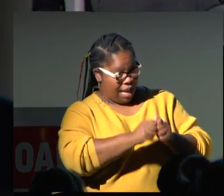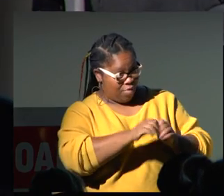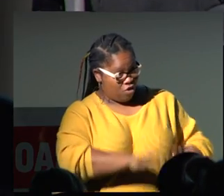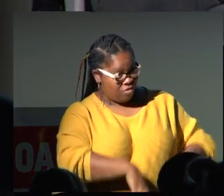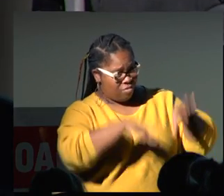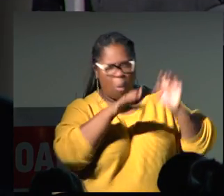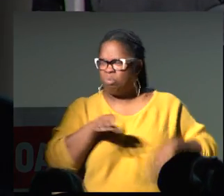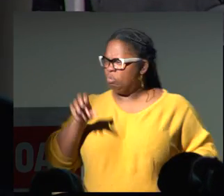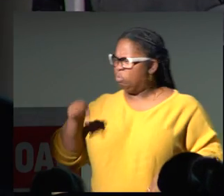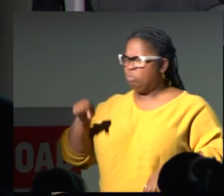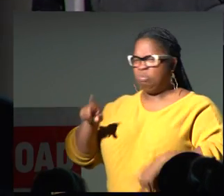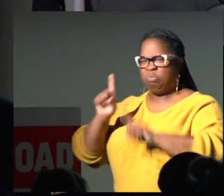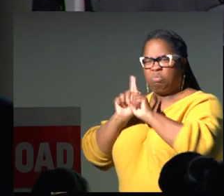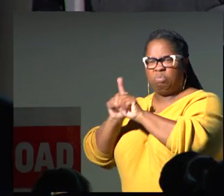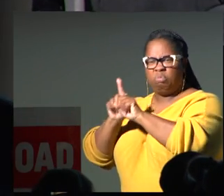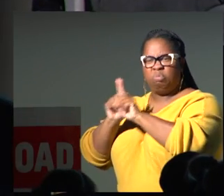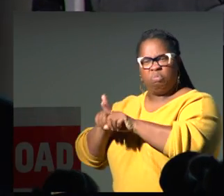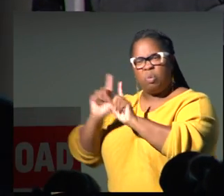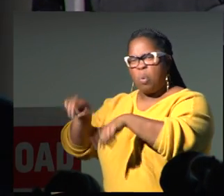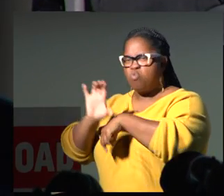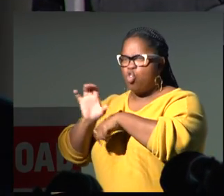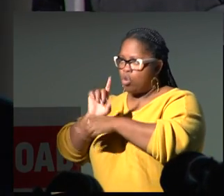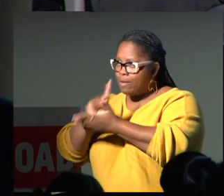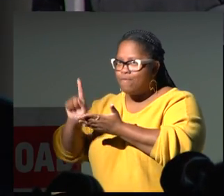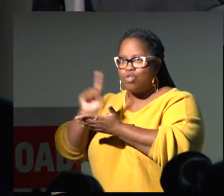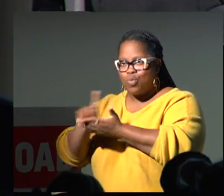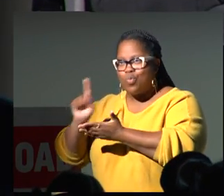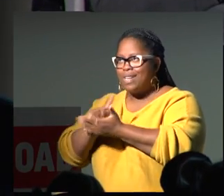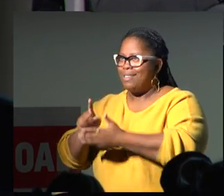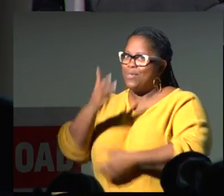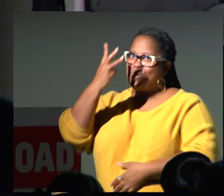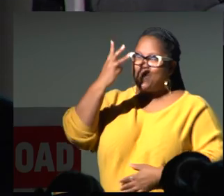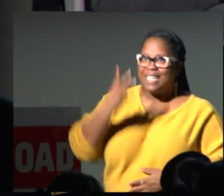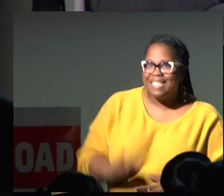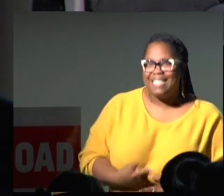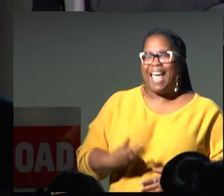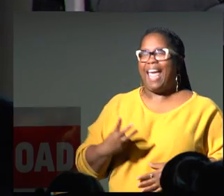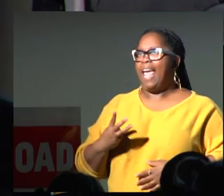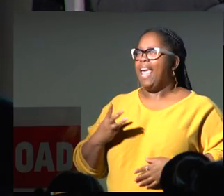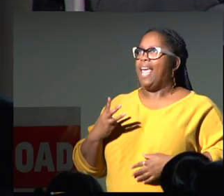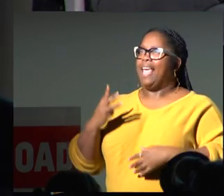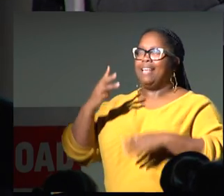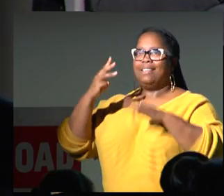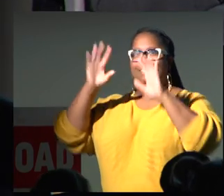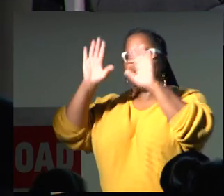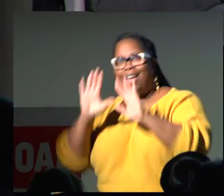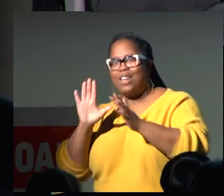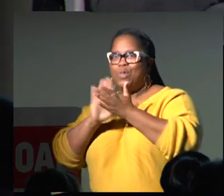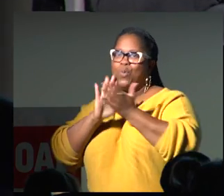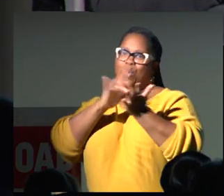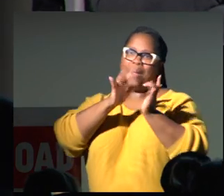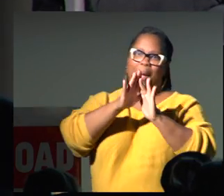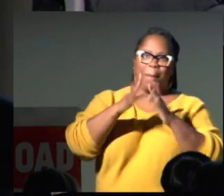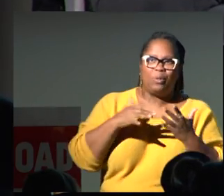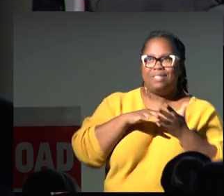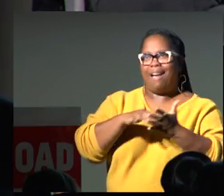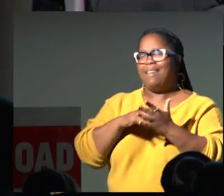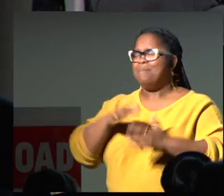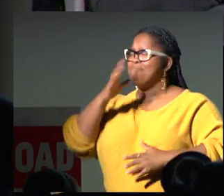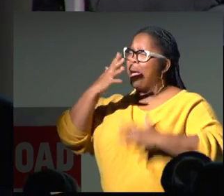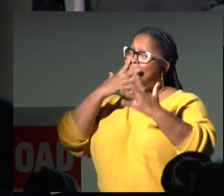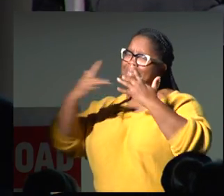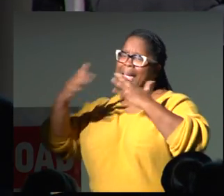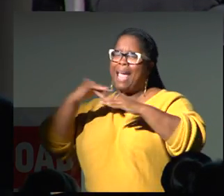with her like all the time. Every week, Wednesday, Sunday school, Bible study, she sang in